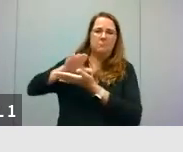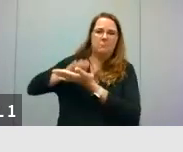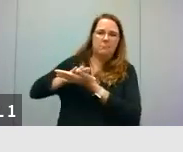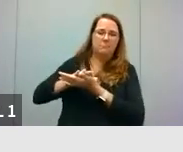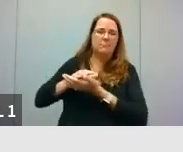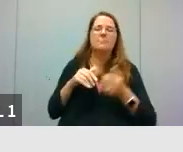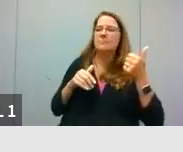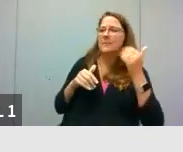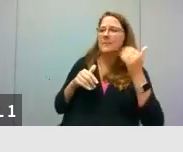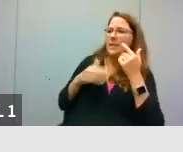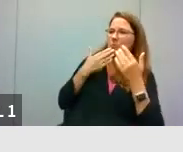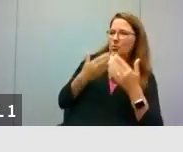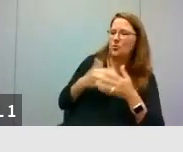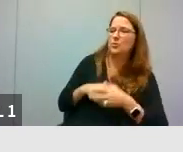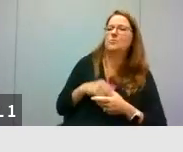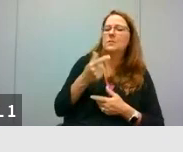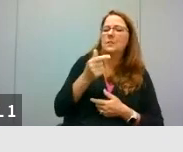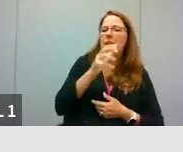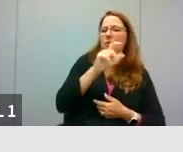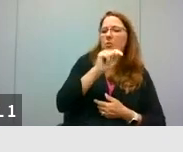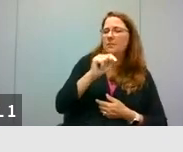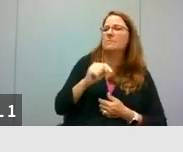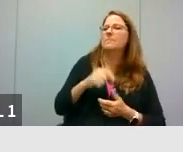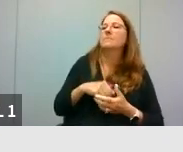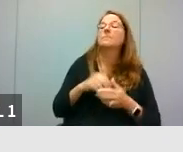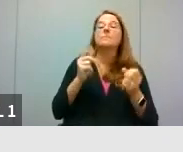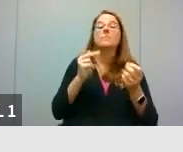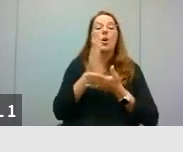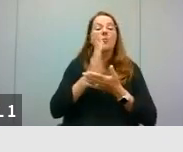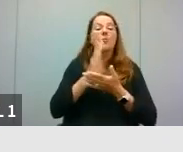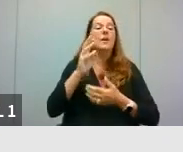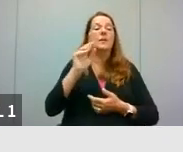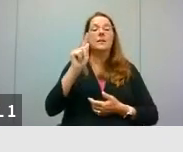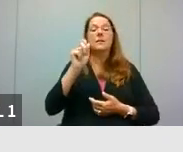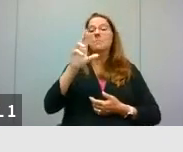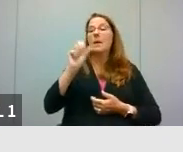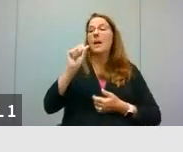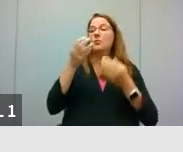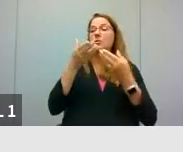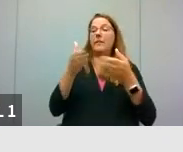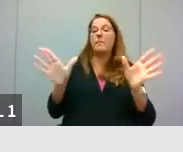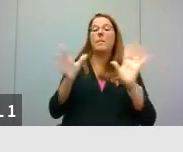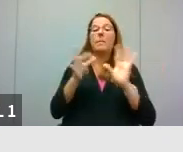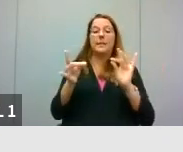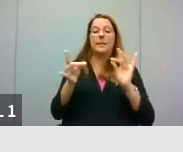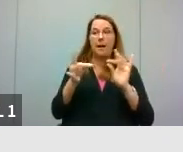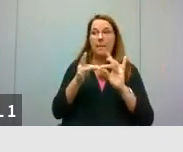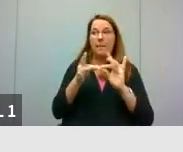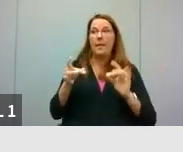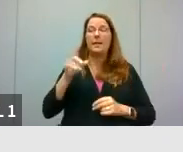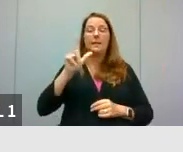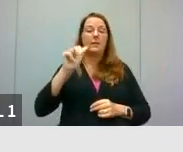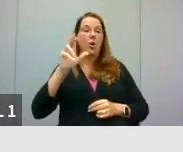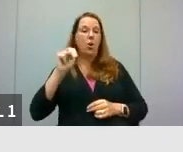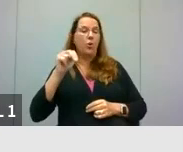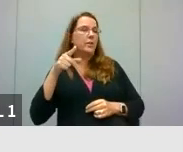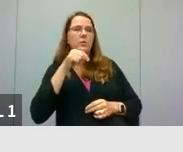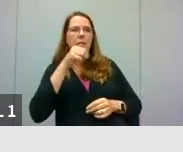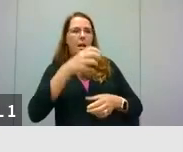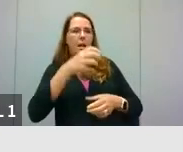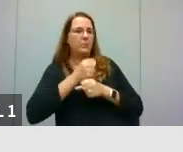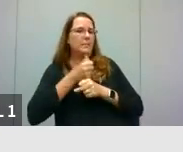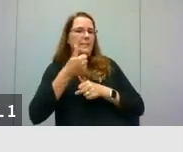good. Very much. All right, matters of public comment. You did not receive any